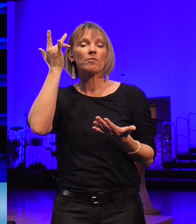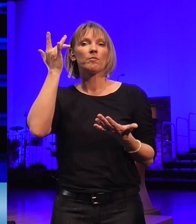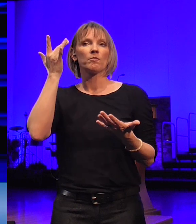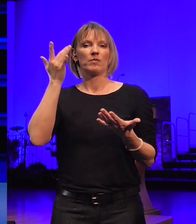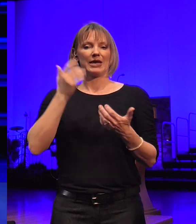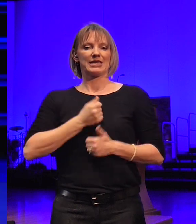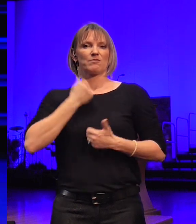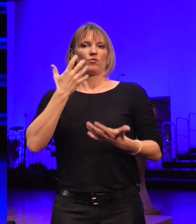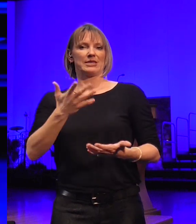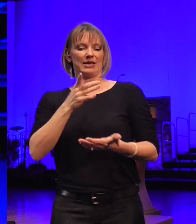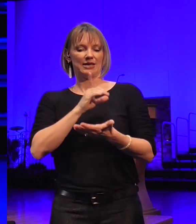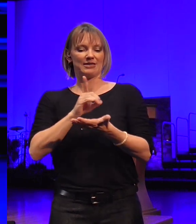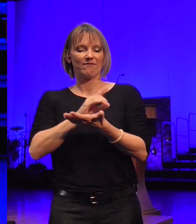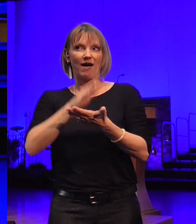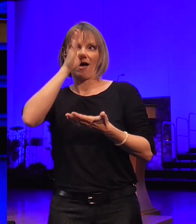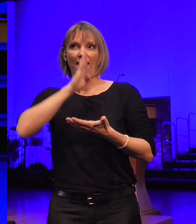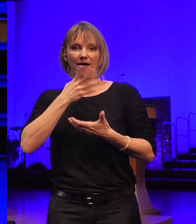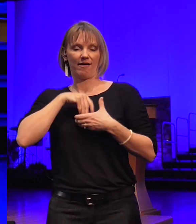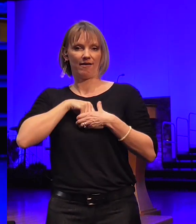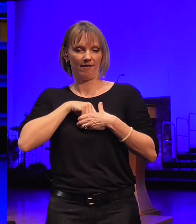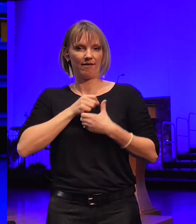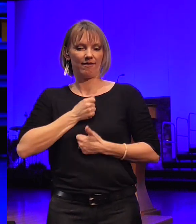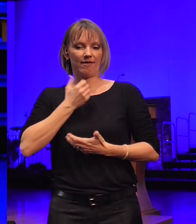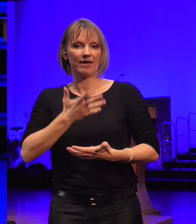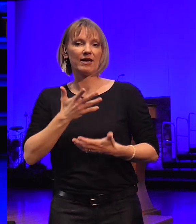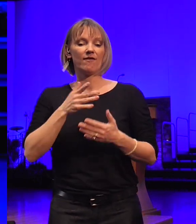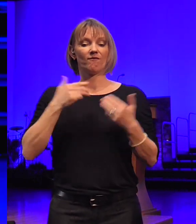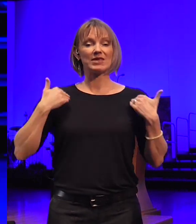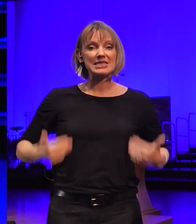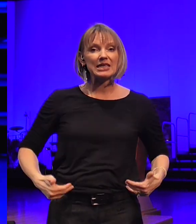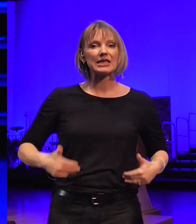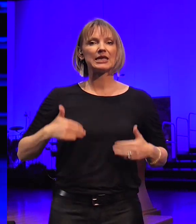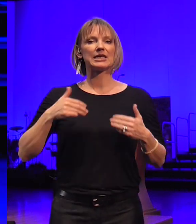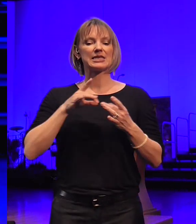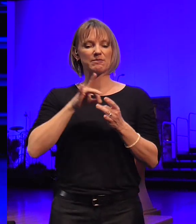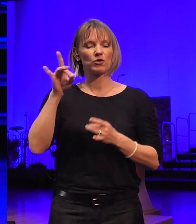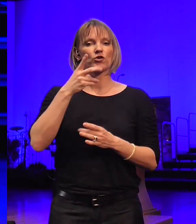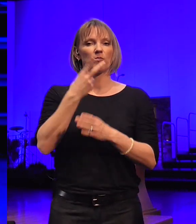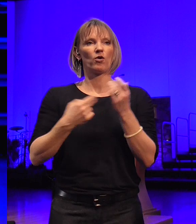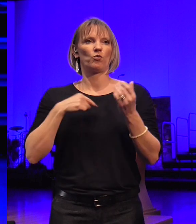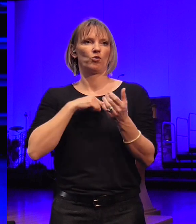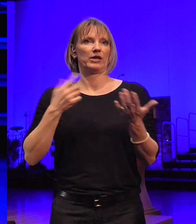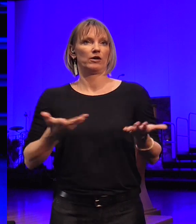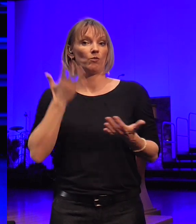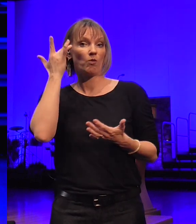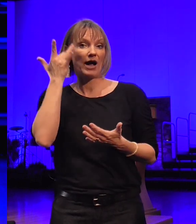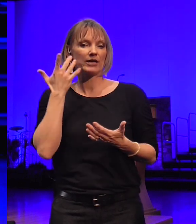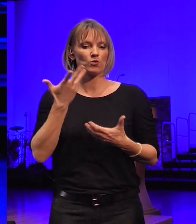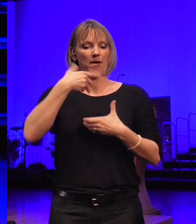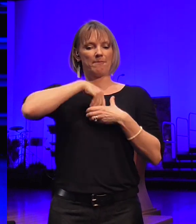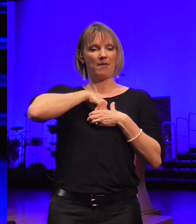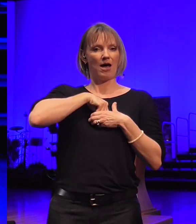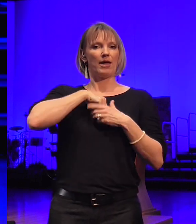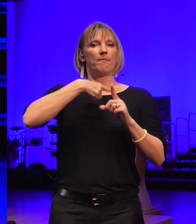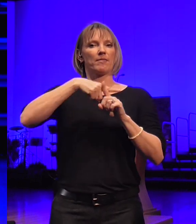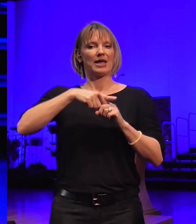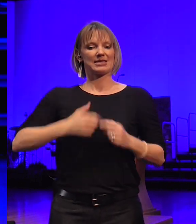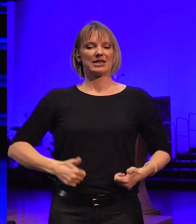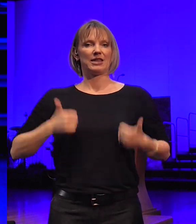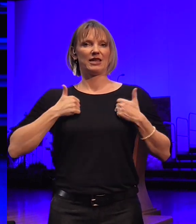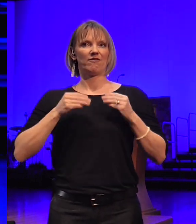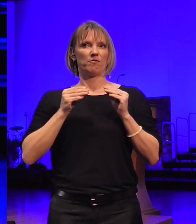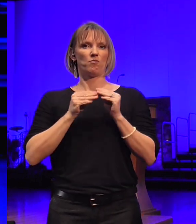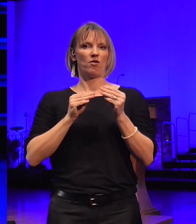divine, physically and spiritually. And we are here to embody that truth and to live it more abundantly. Do we